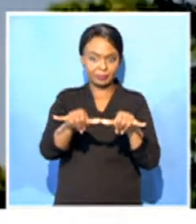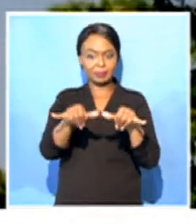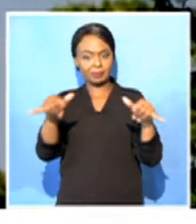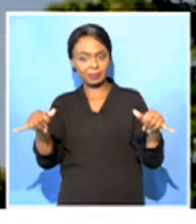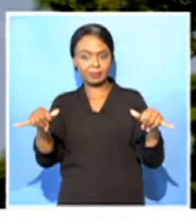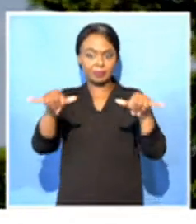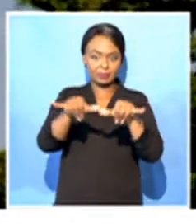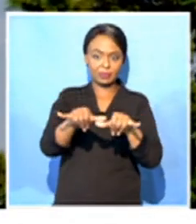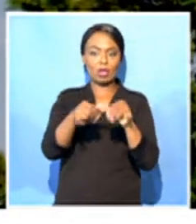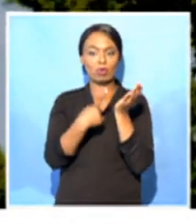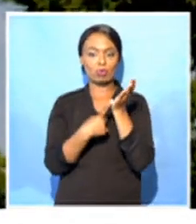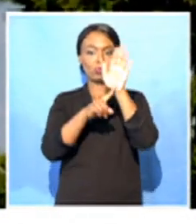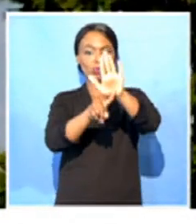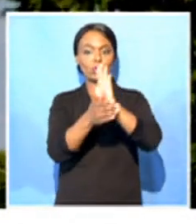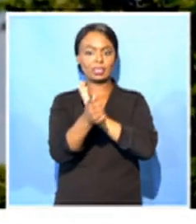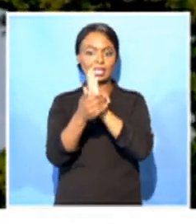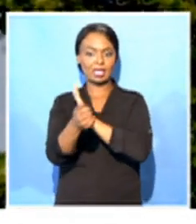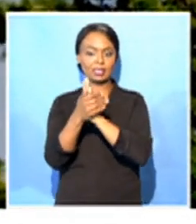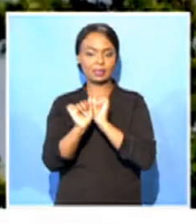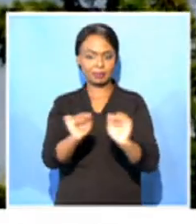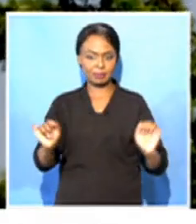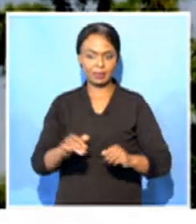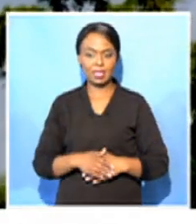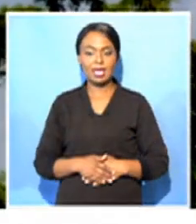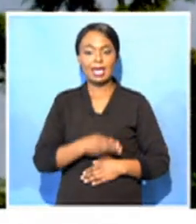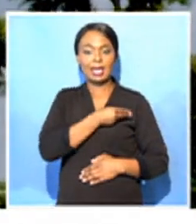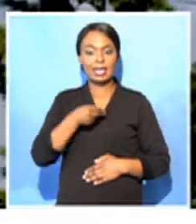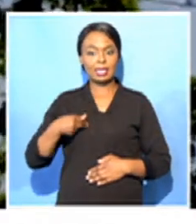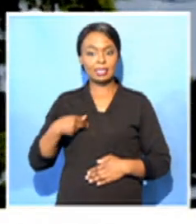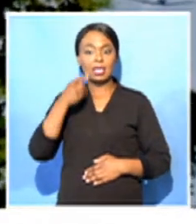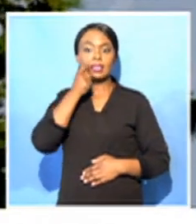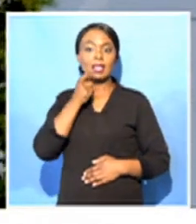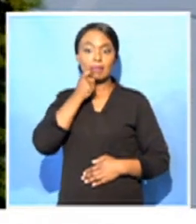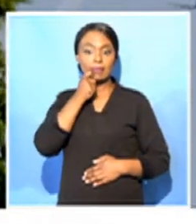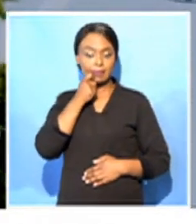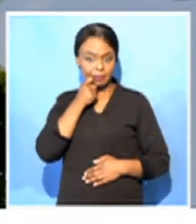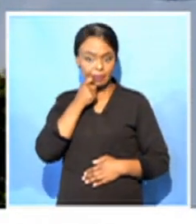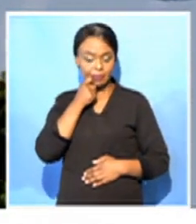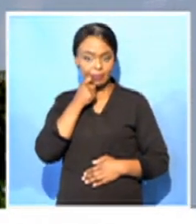this remarkable team. Ladies and gentlemen, from the south,